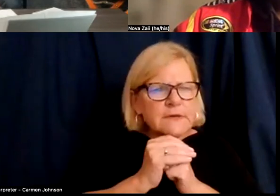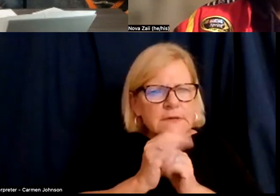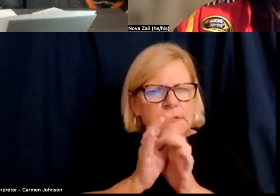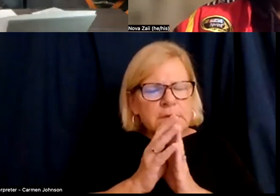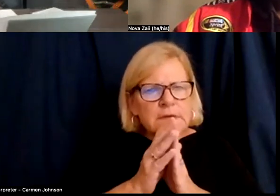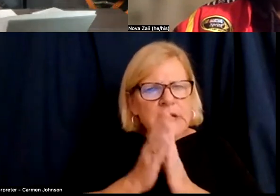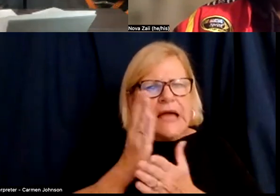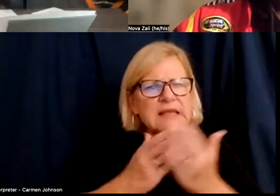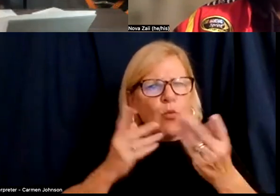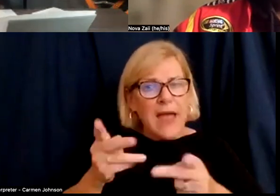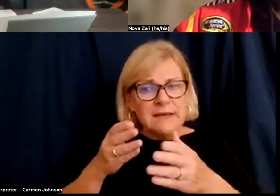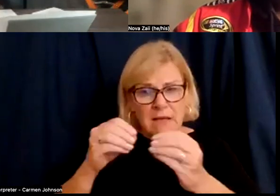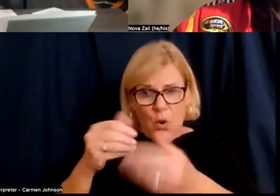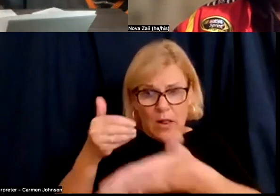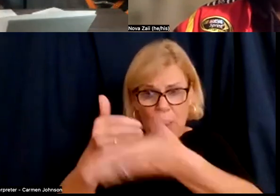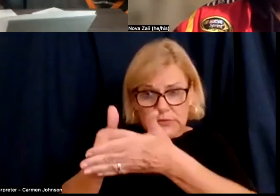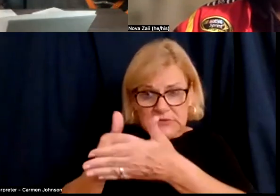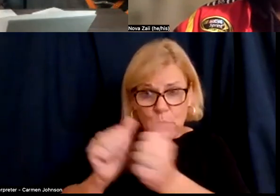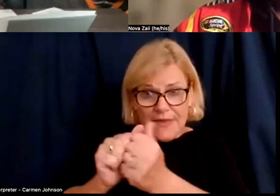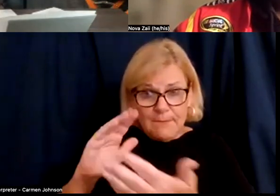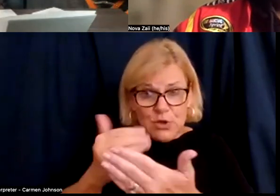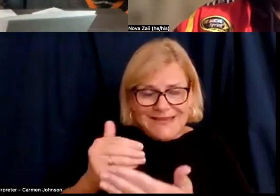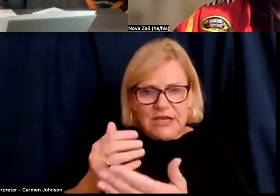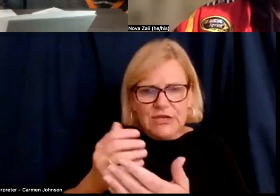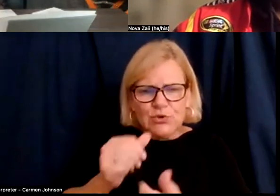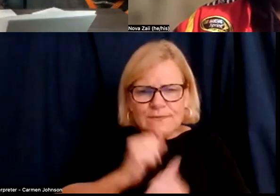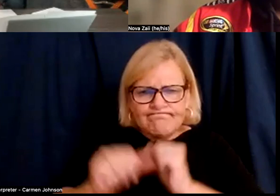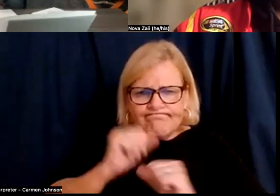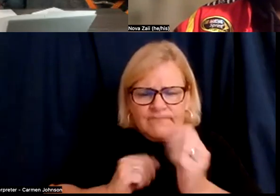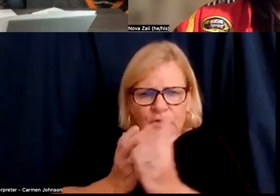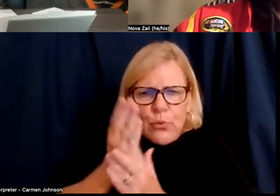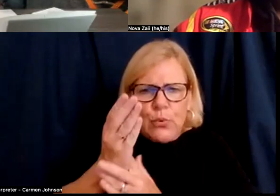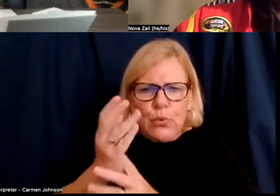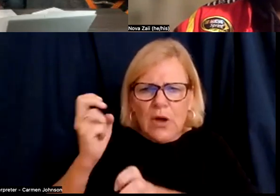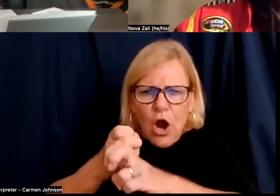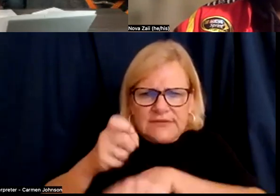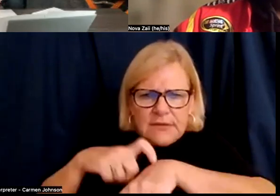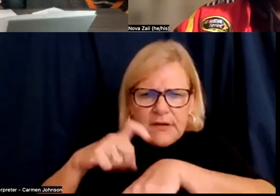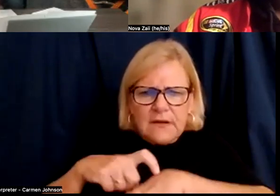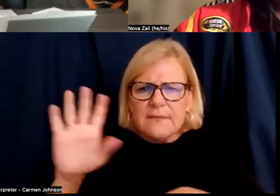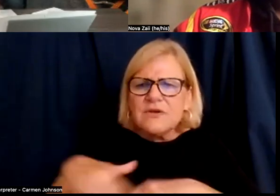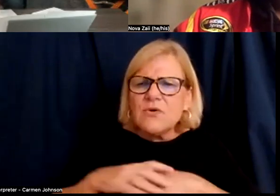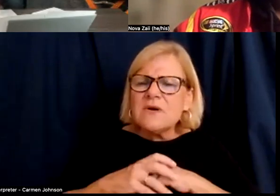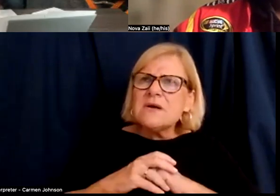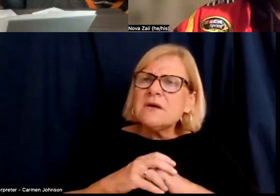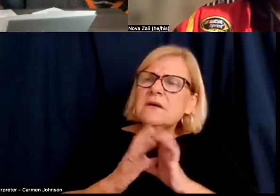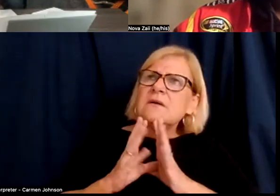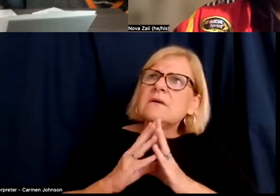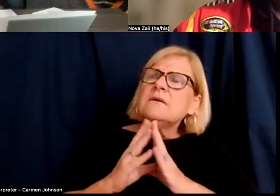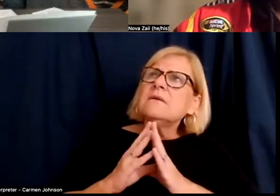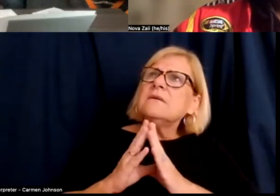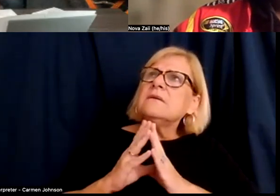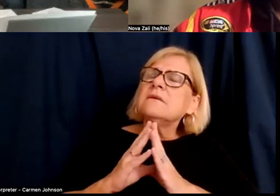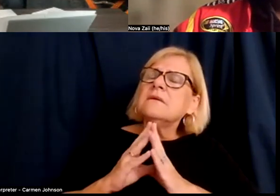in some ways more closely with music to get through troubling times, or the